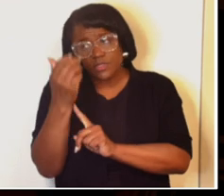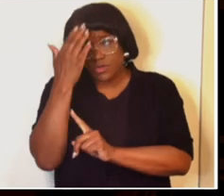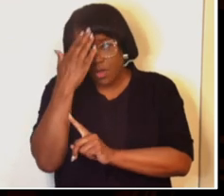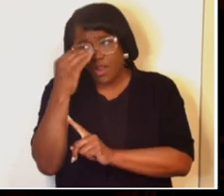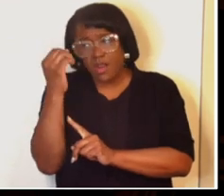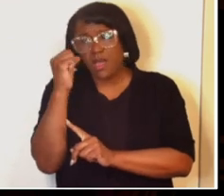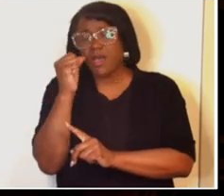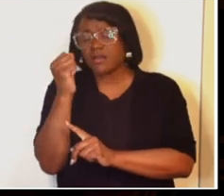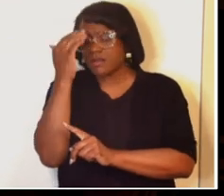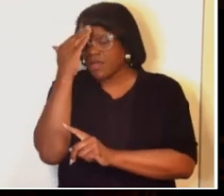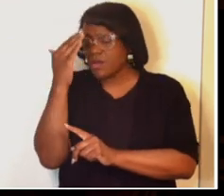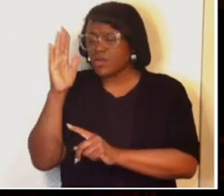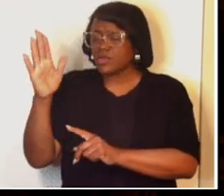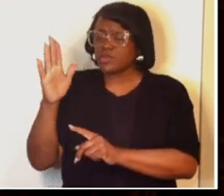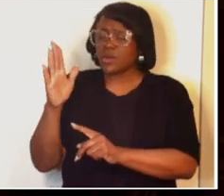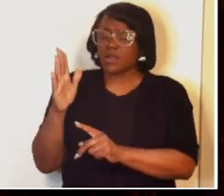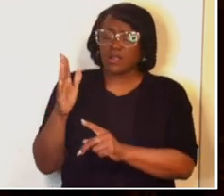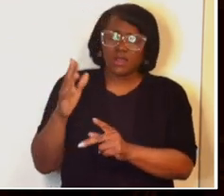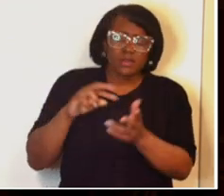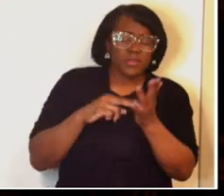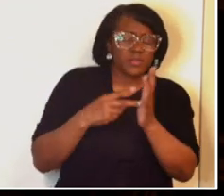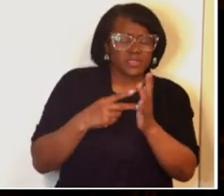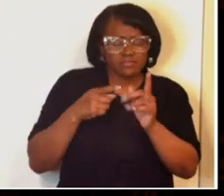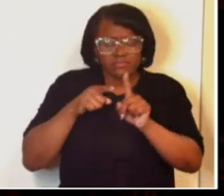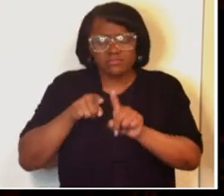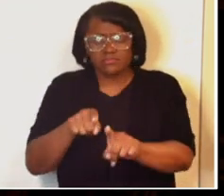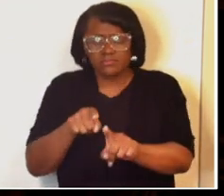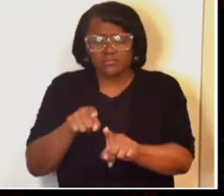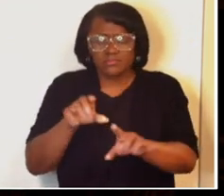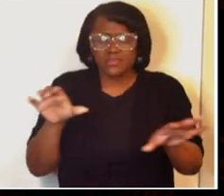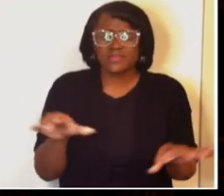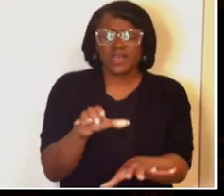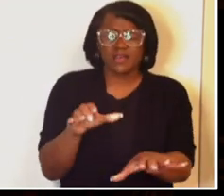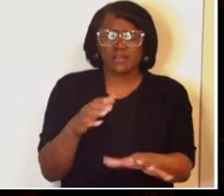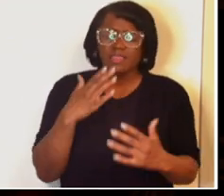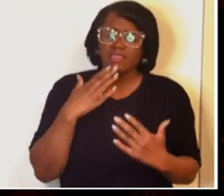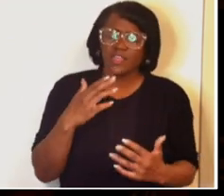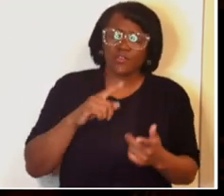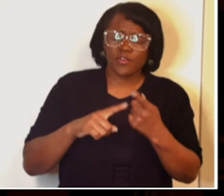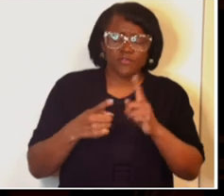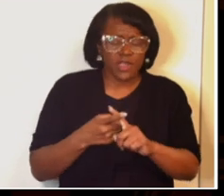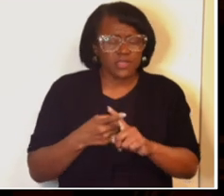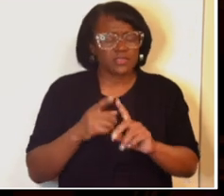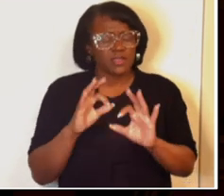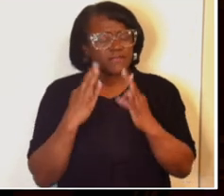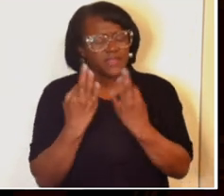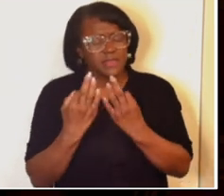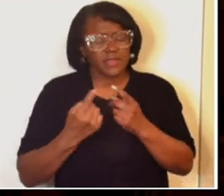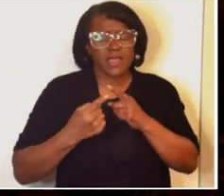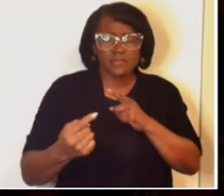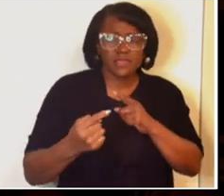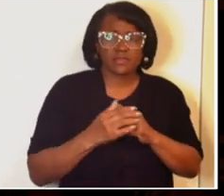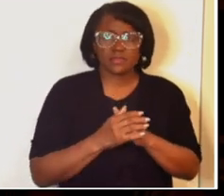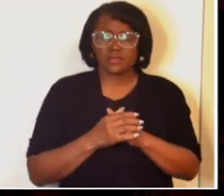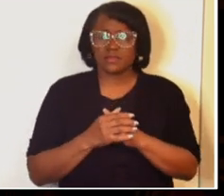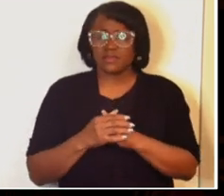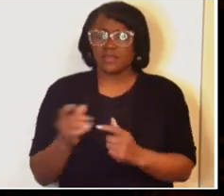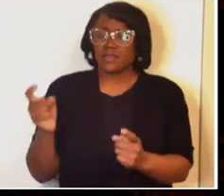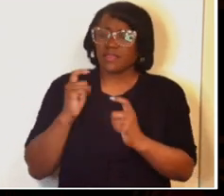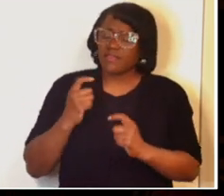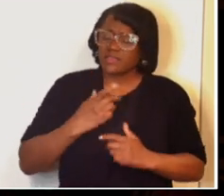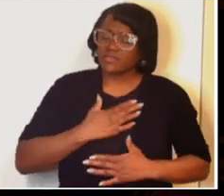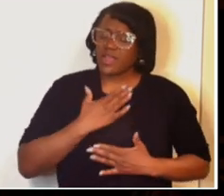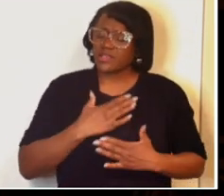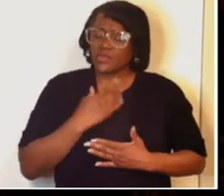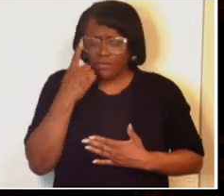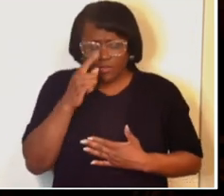done in our life. We thank you for friends, family, and enemies. Give us a sense of gratitude for the unknown and for